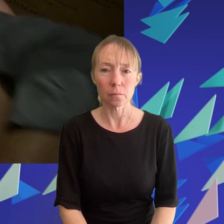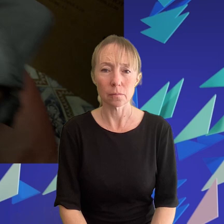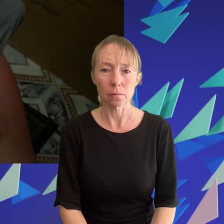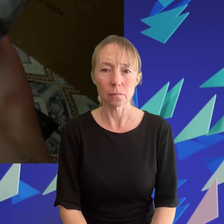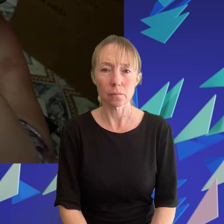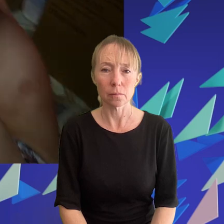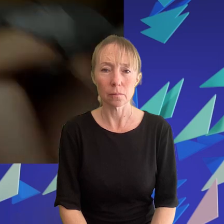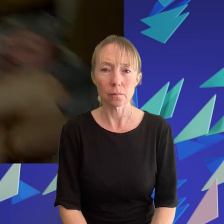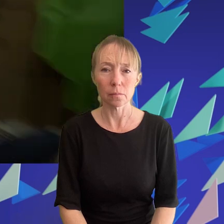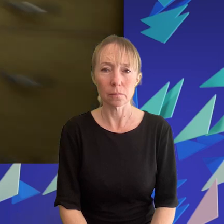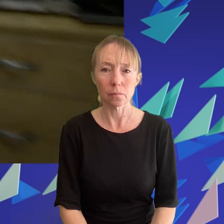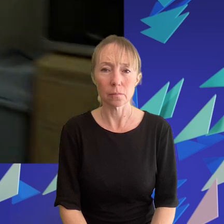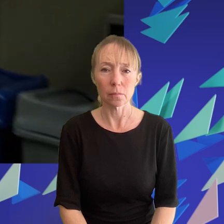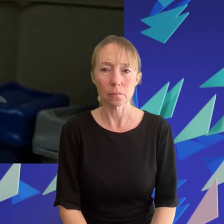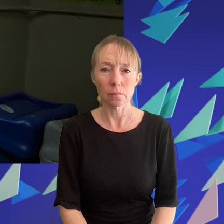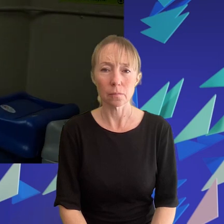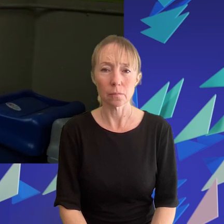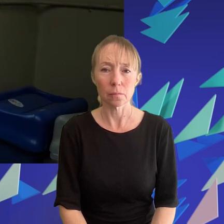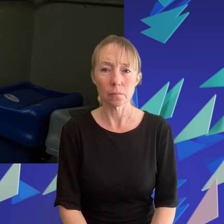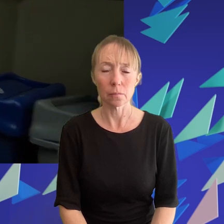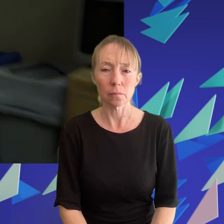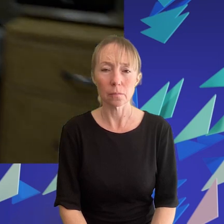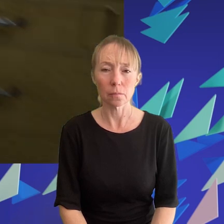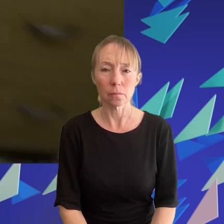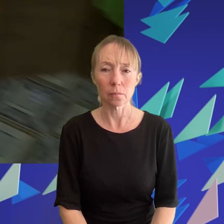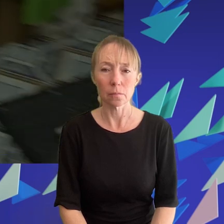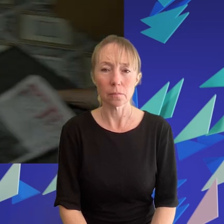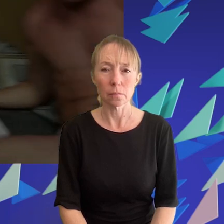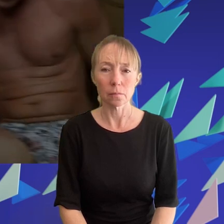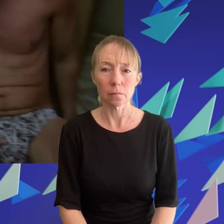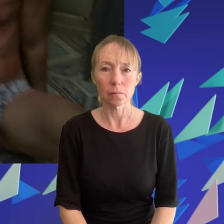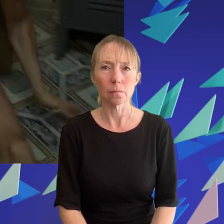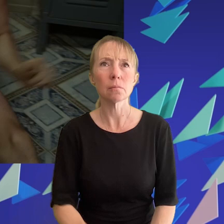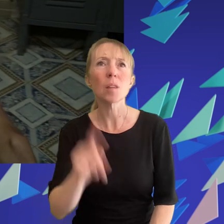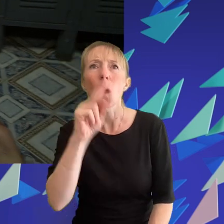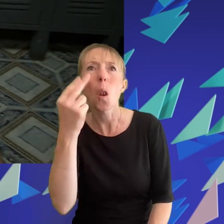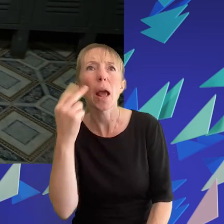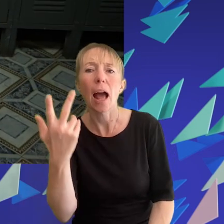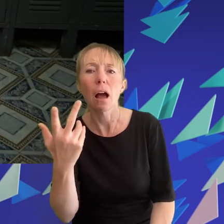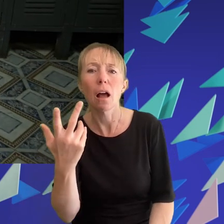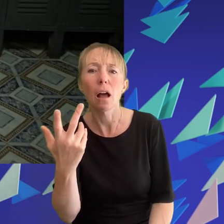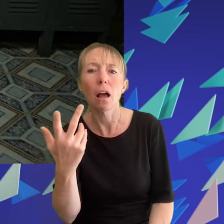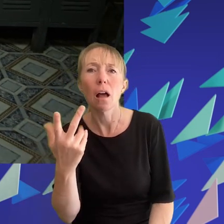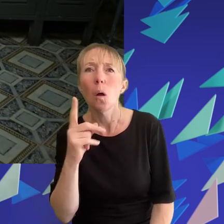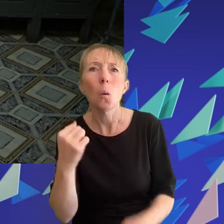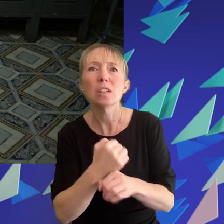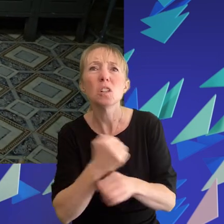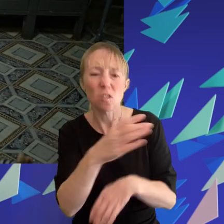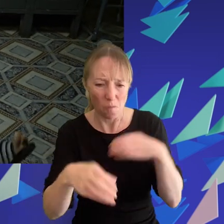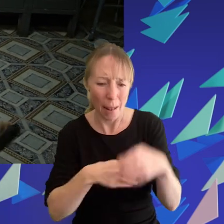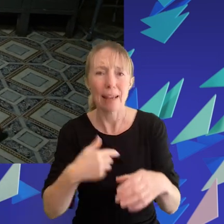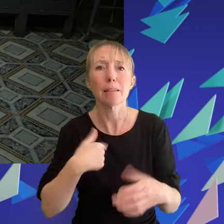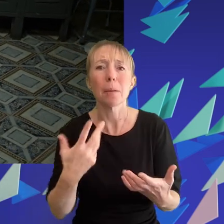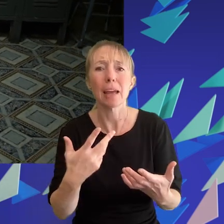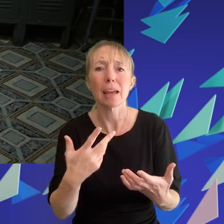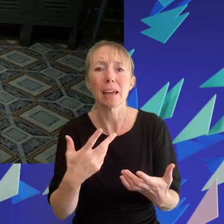I'm gonna crab up on your ass and choke you out! I'm gonna fucking choke you out! Get off! What are you looking at? What are you gonna do? You gonna replace me? You gonna go